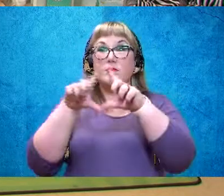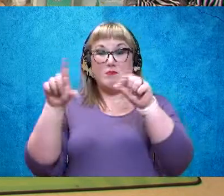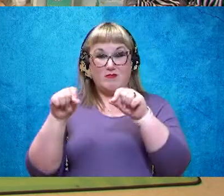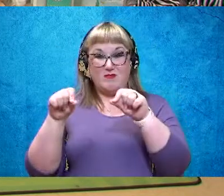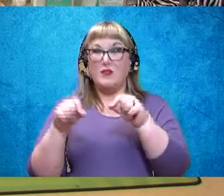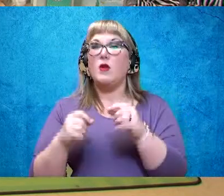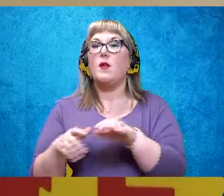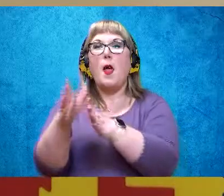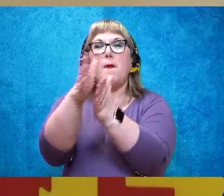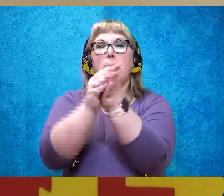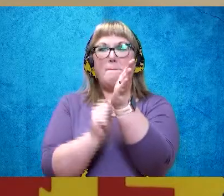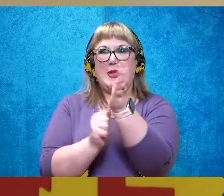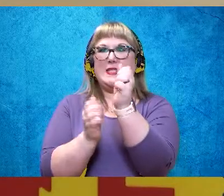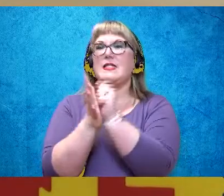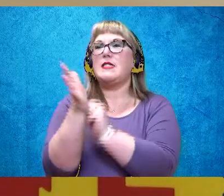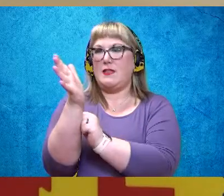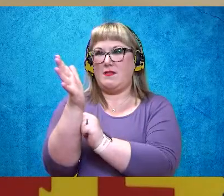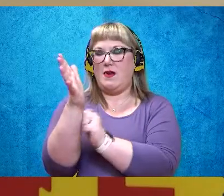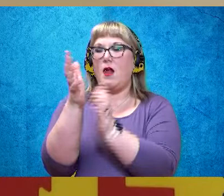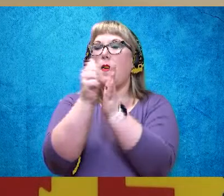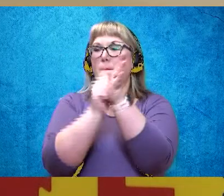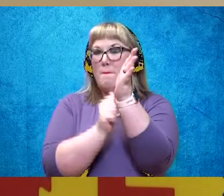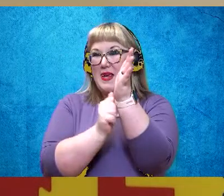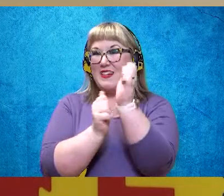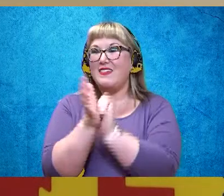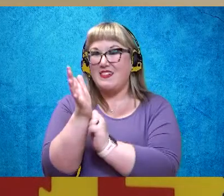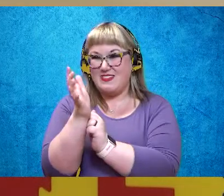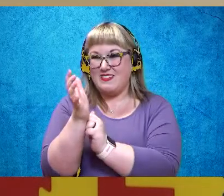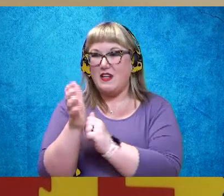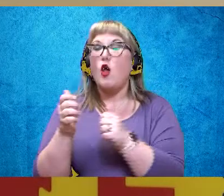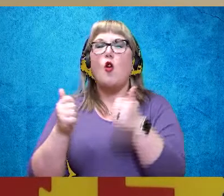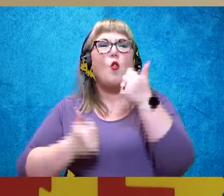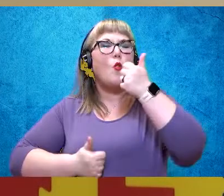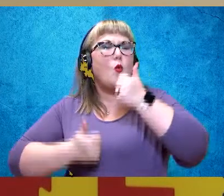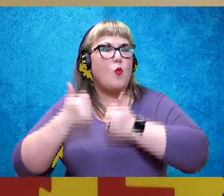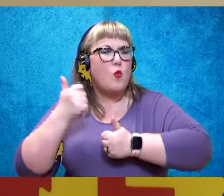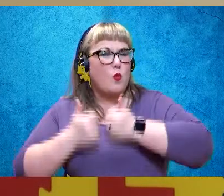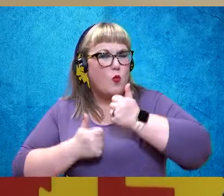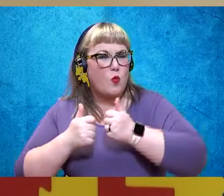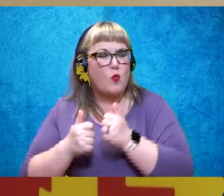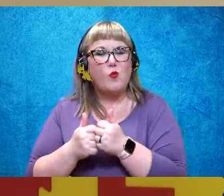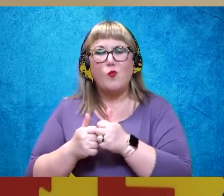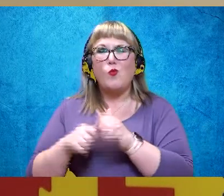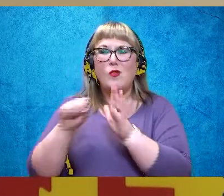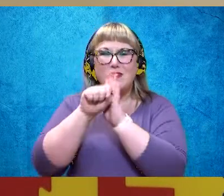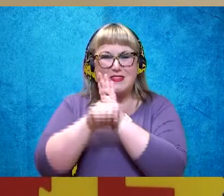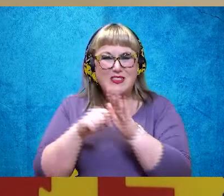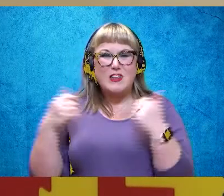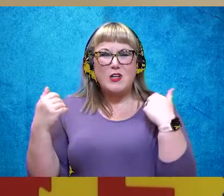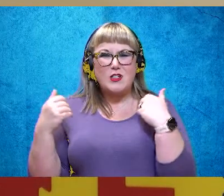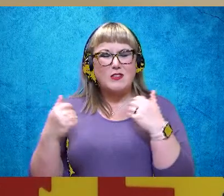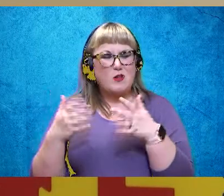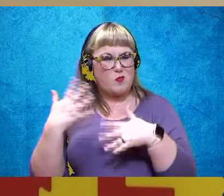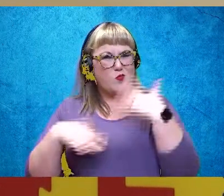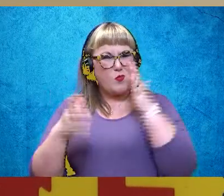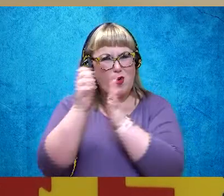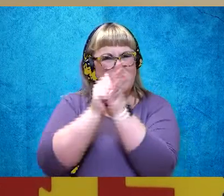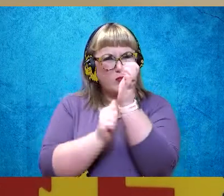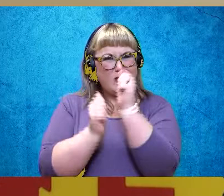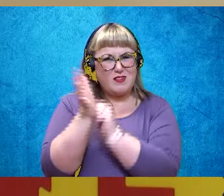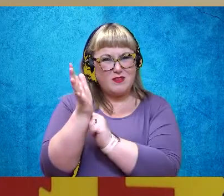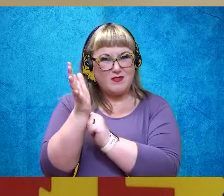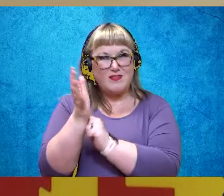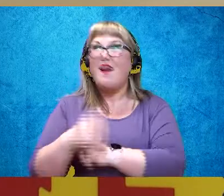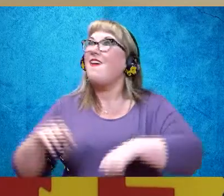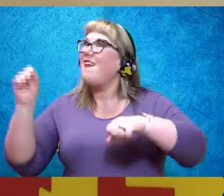Mitten, mitten. In which season do we have to wear mittens on our hands to keep our hands warm?